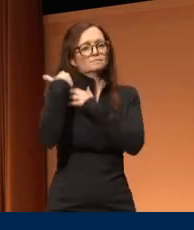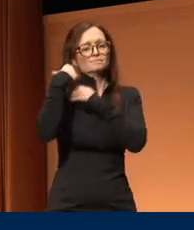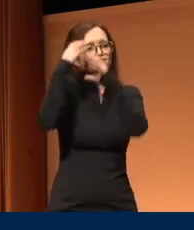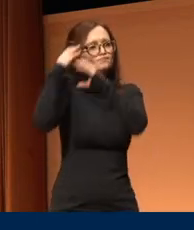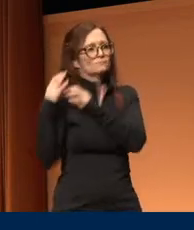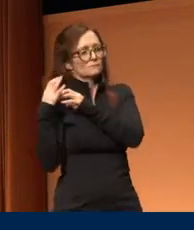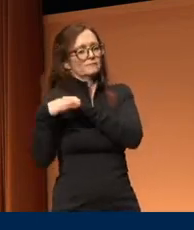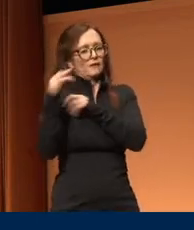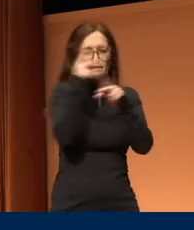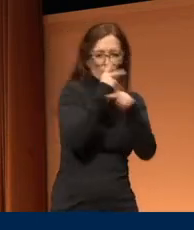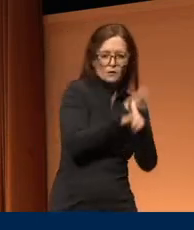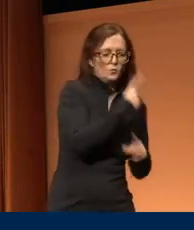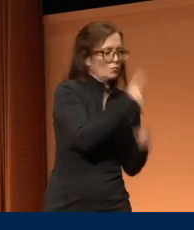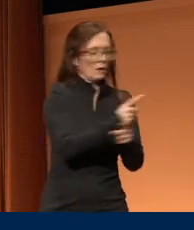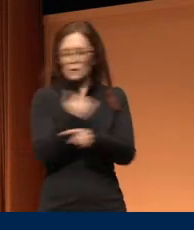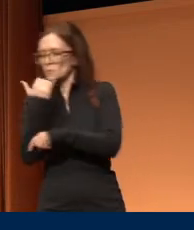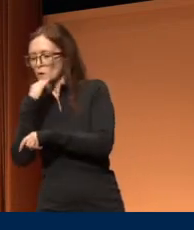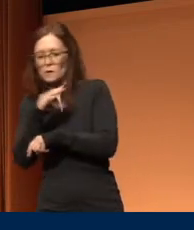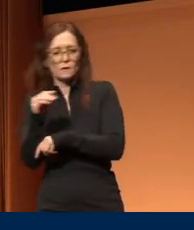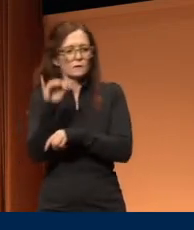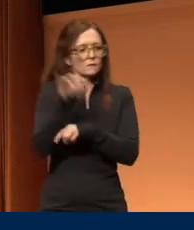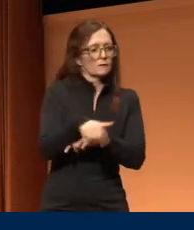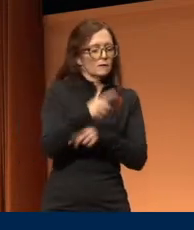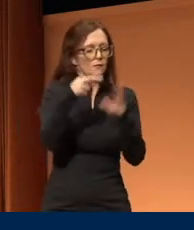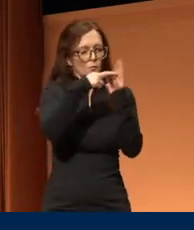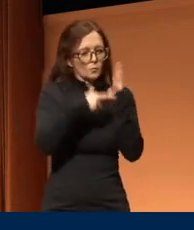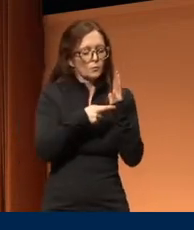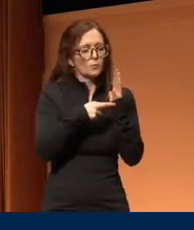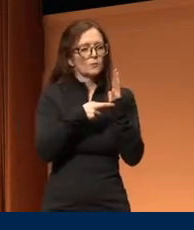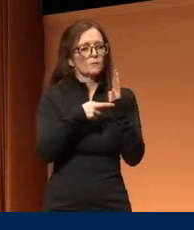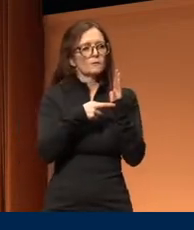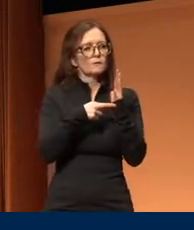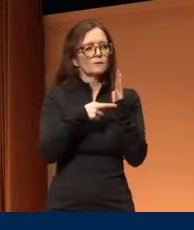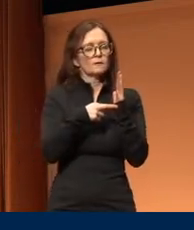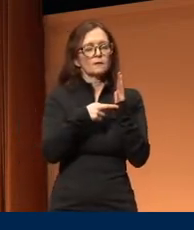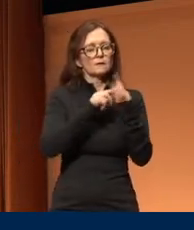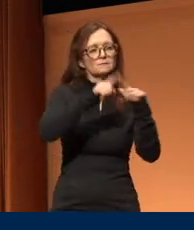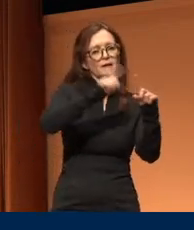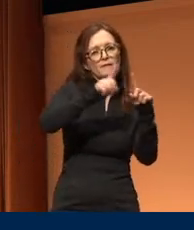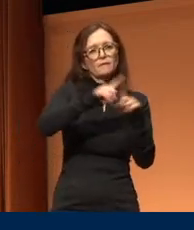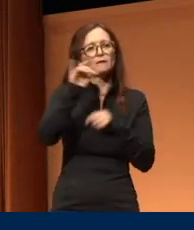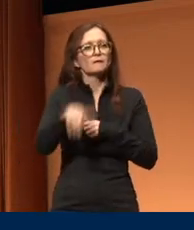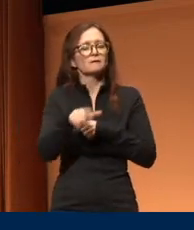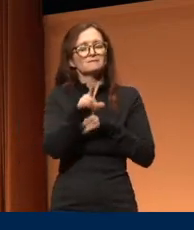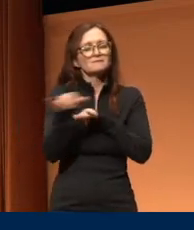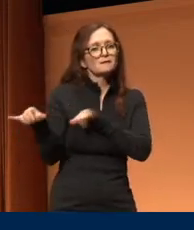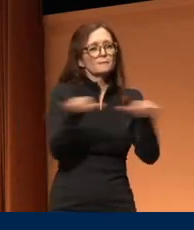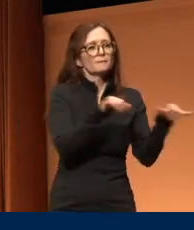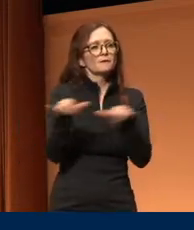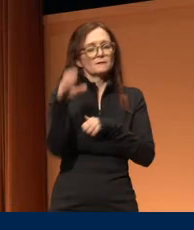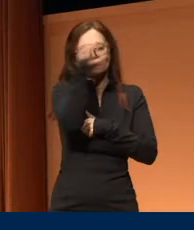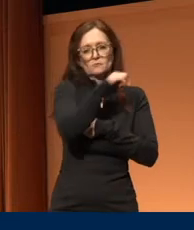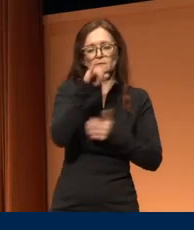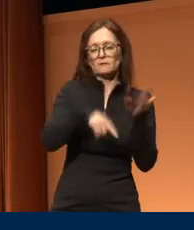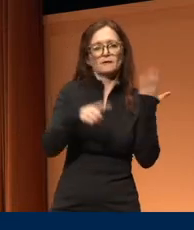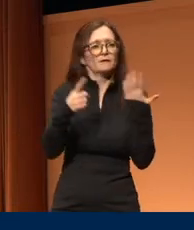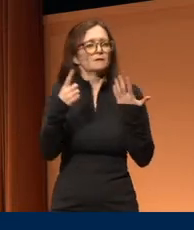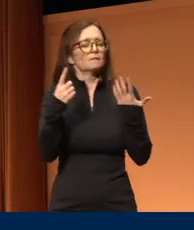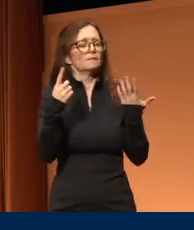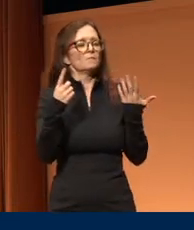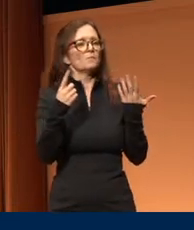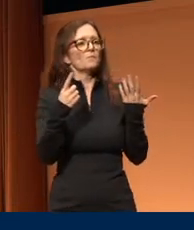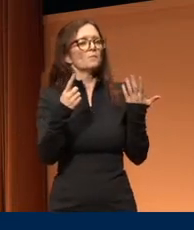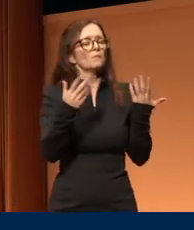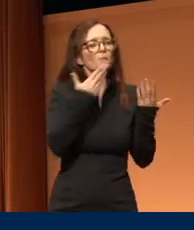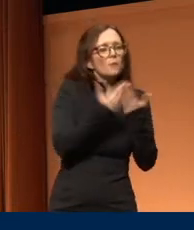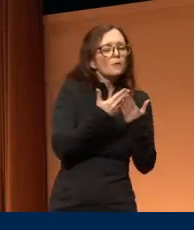wrong, to John Rawls' A Theory of Justice, which differently but also similarly assumes rational actors assess